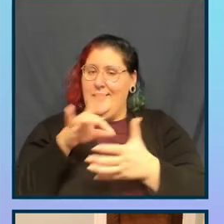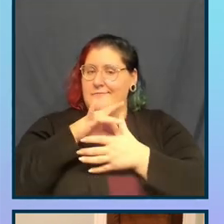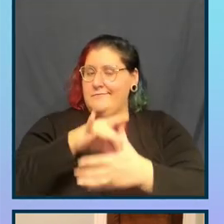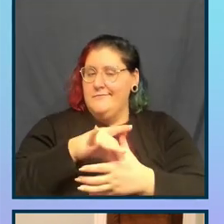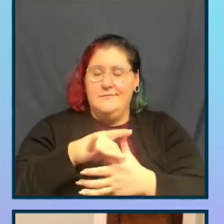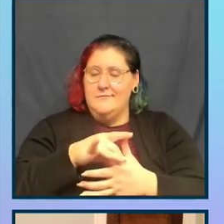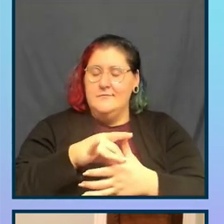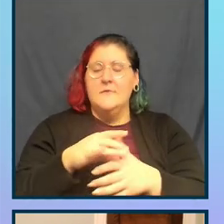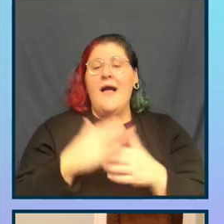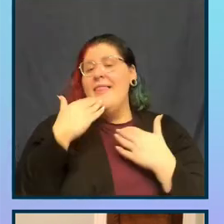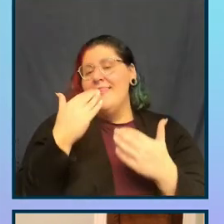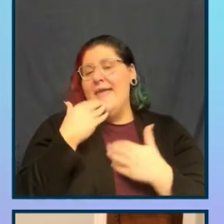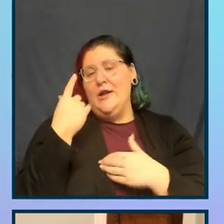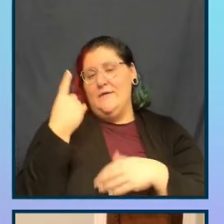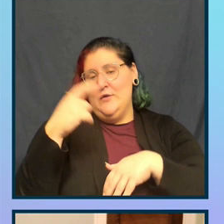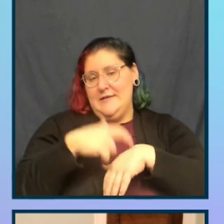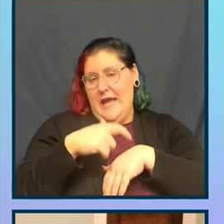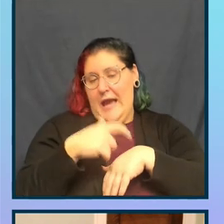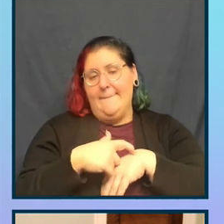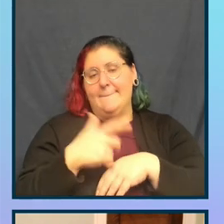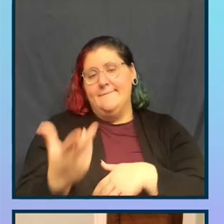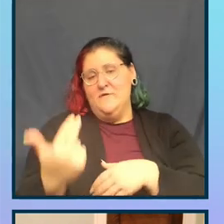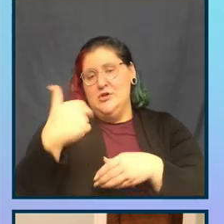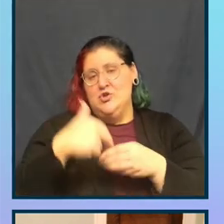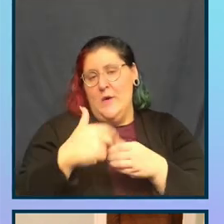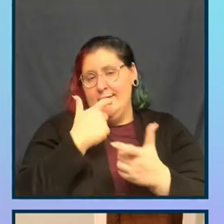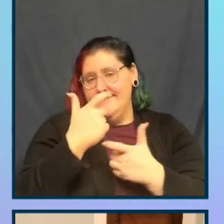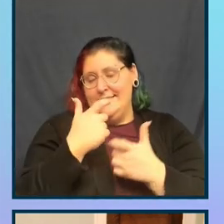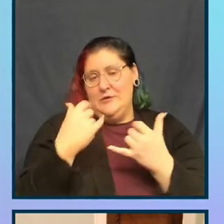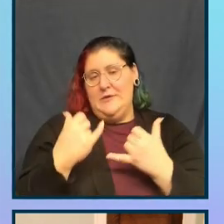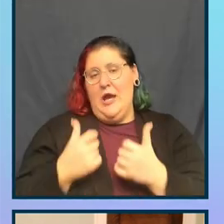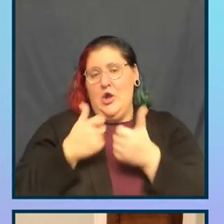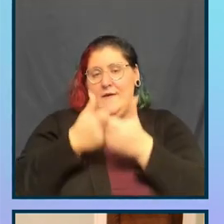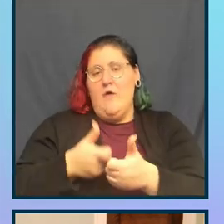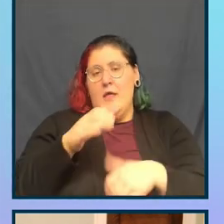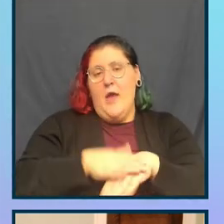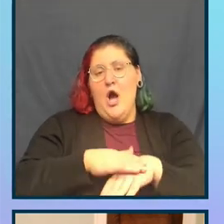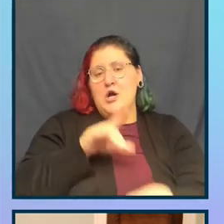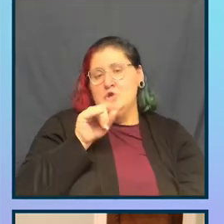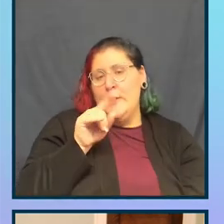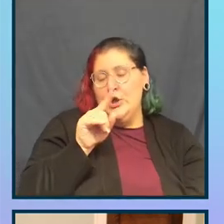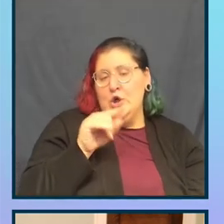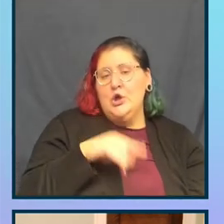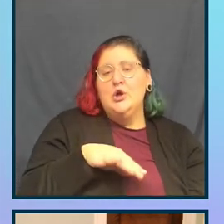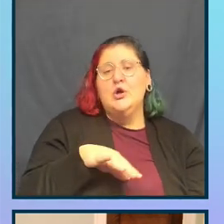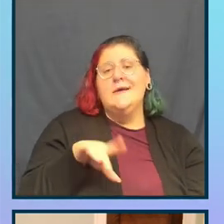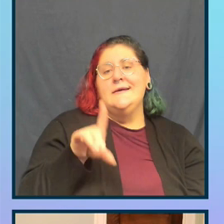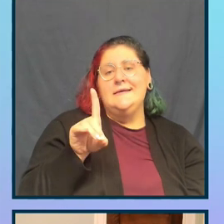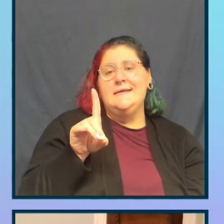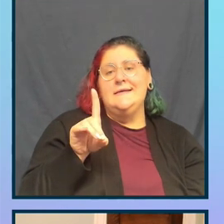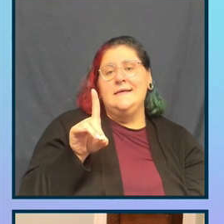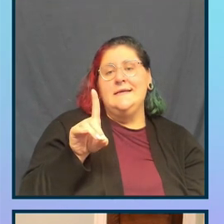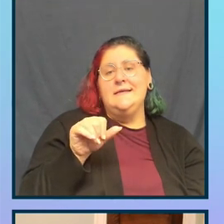Thank you. Thank you for all your time. Thank you for joining me here today. You can follow me on Twitter, BamaDesigner, or visit my website, BamaDesigner.com,